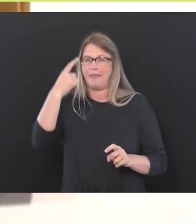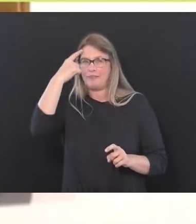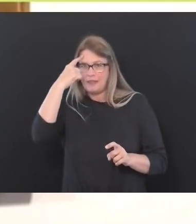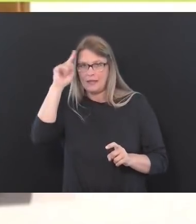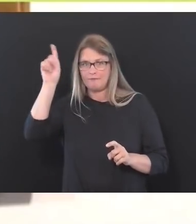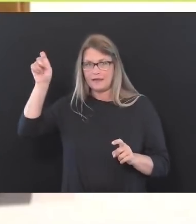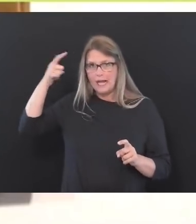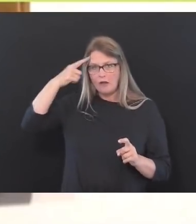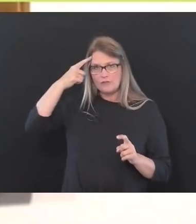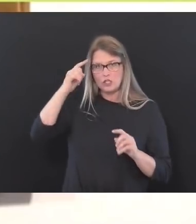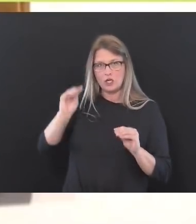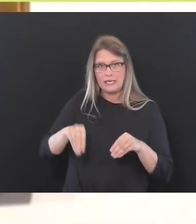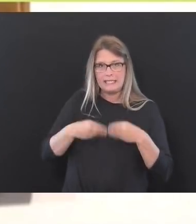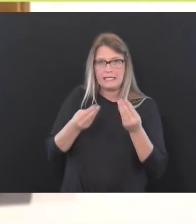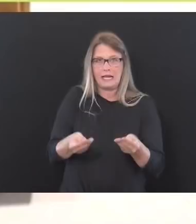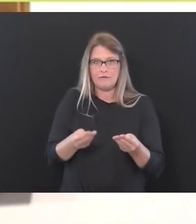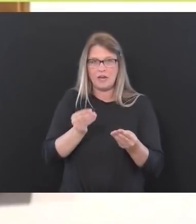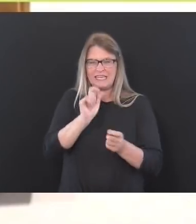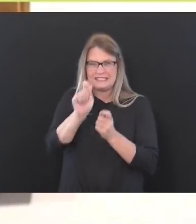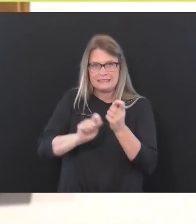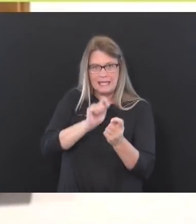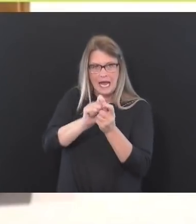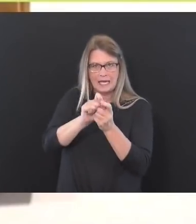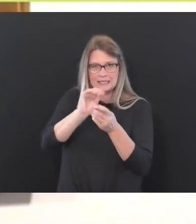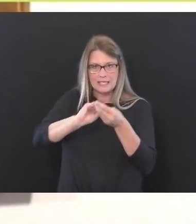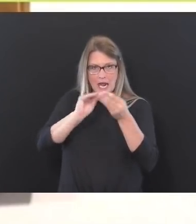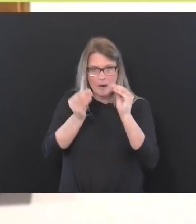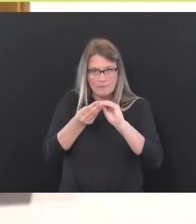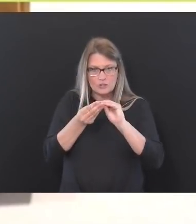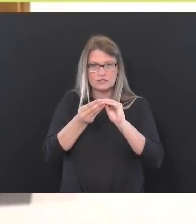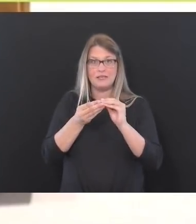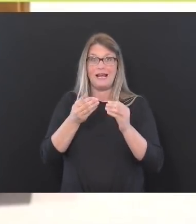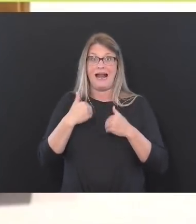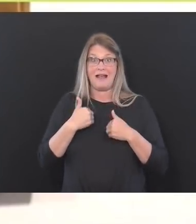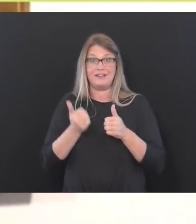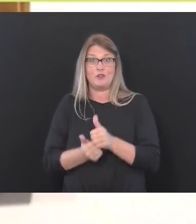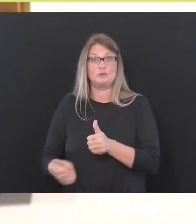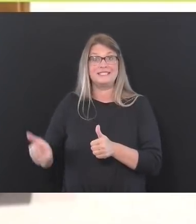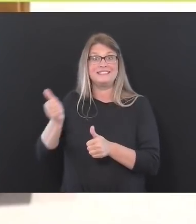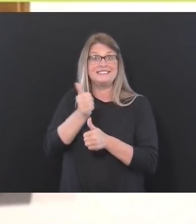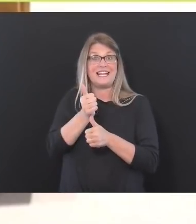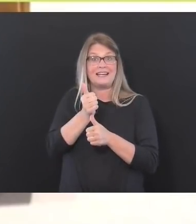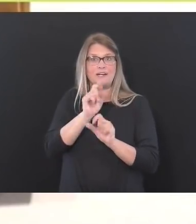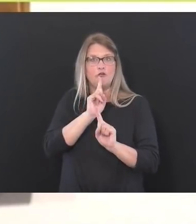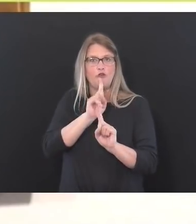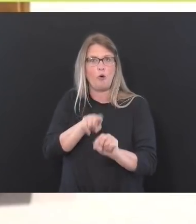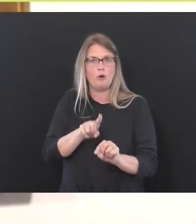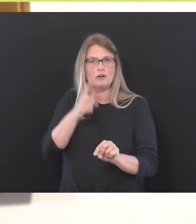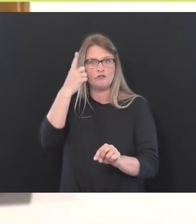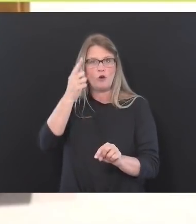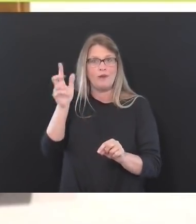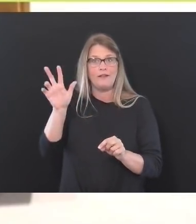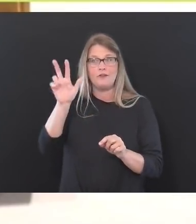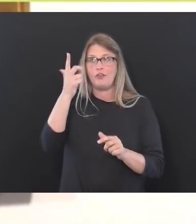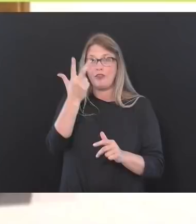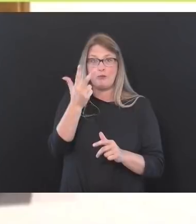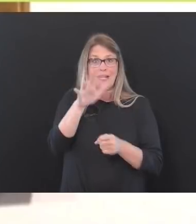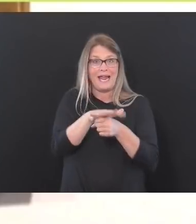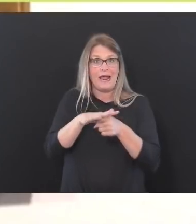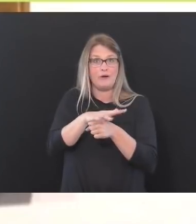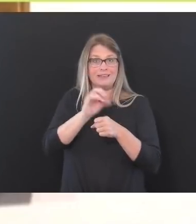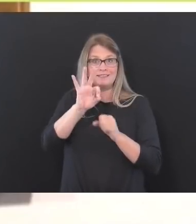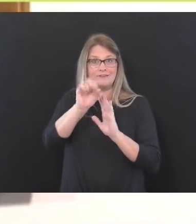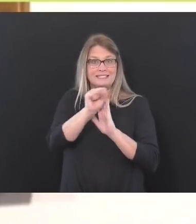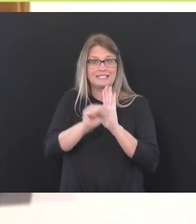decisively in executing the further executive orders for the 3 areas of our state, because it starts in the